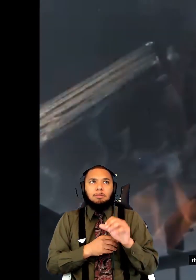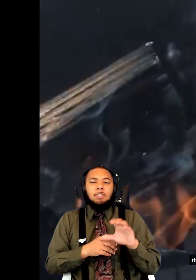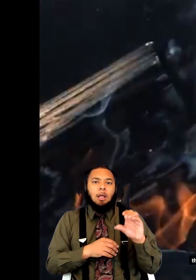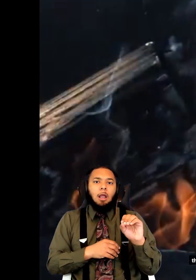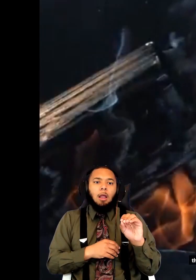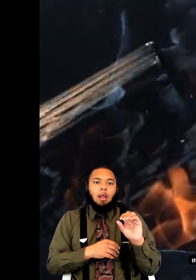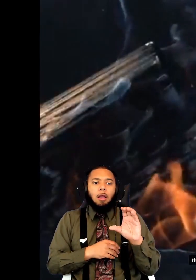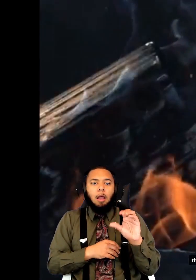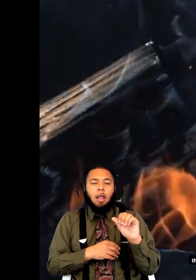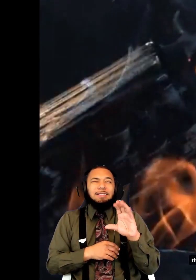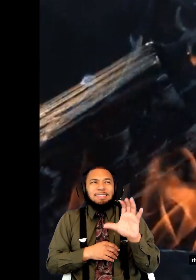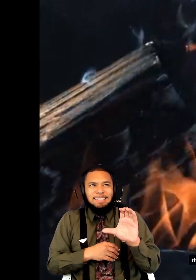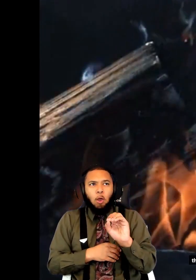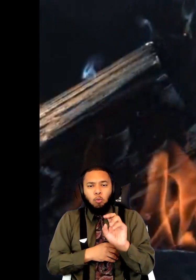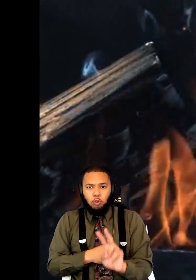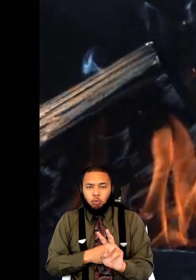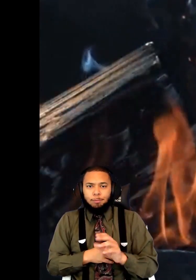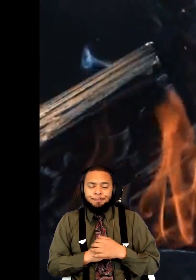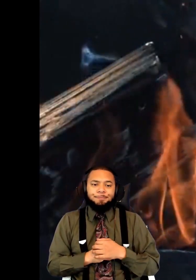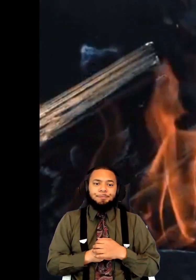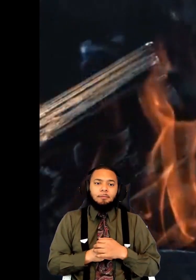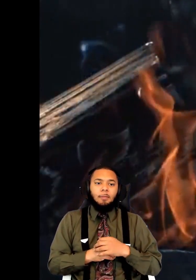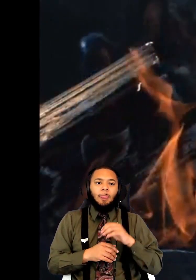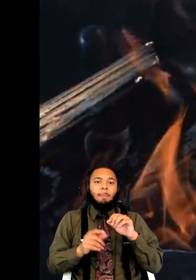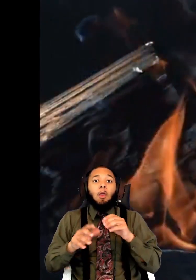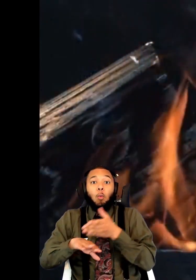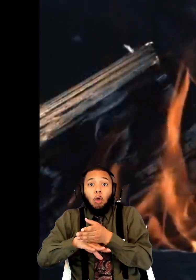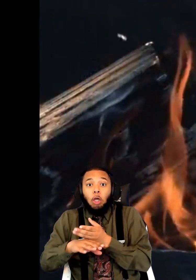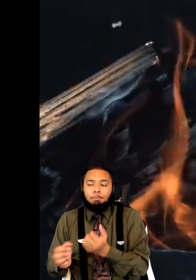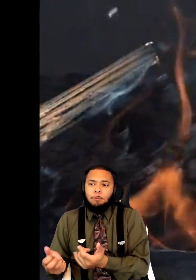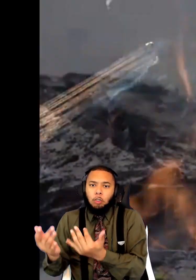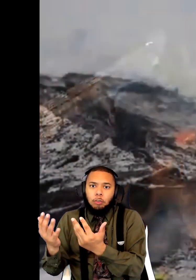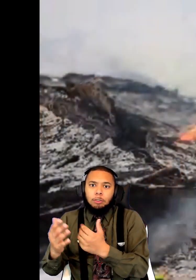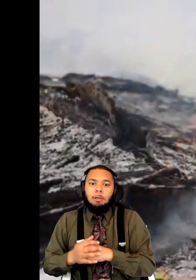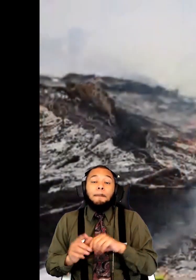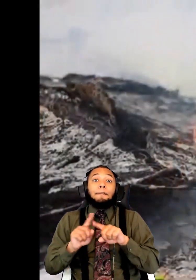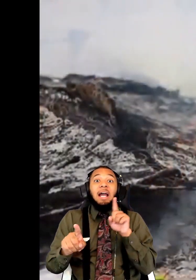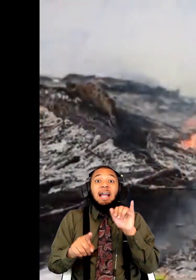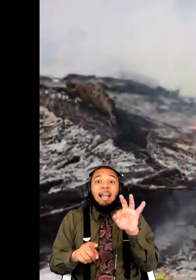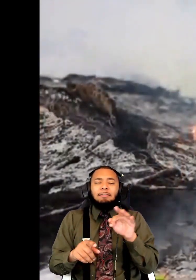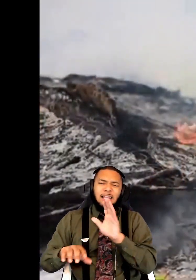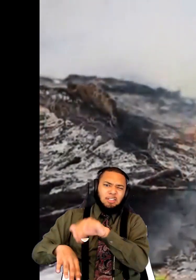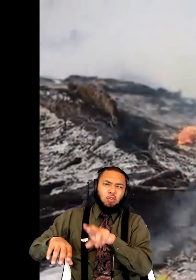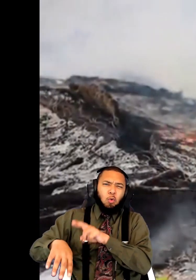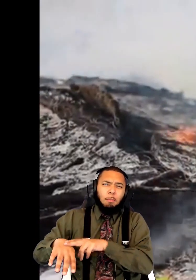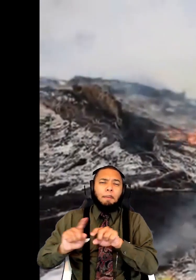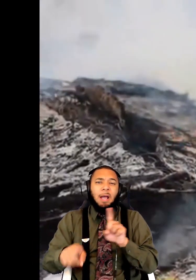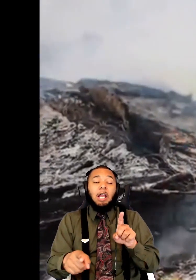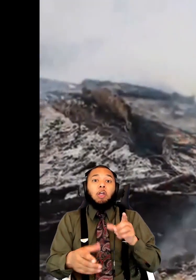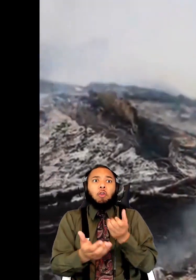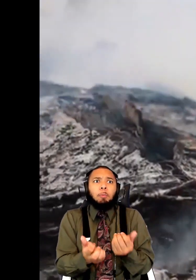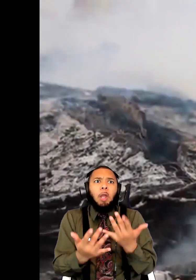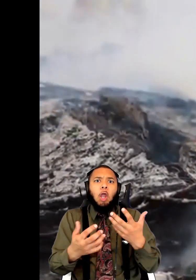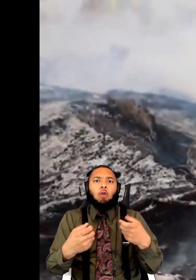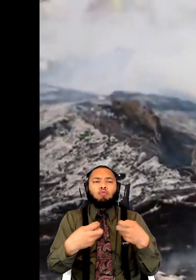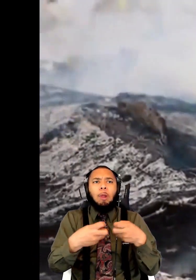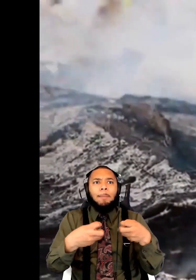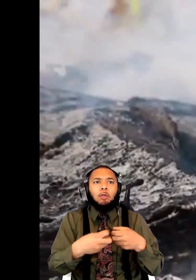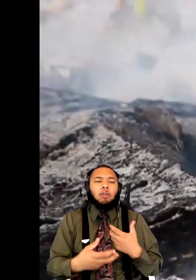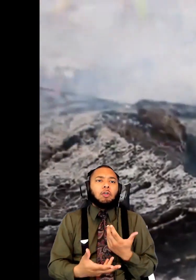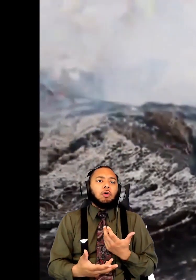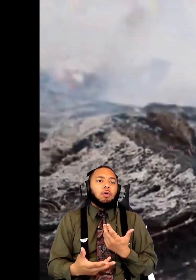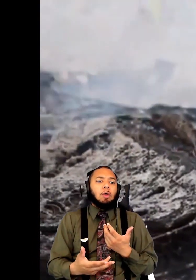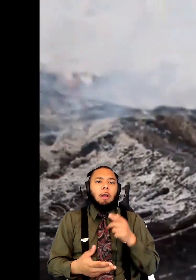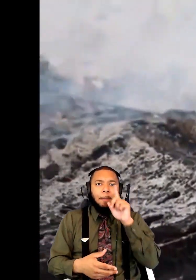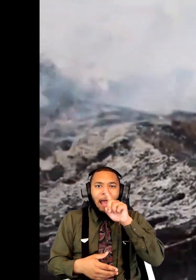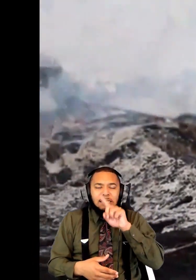burn substances, even if it's wood, but if we burn things that really aren't intended to be burned, like rubber, plastics, those types of things, we go through a lot